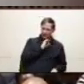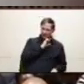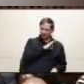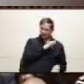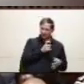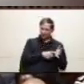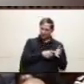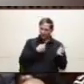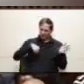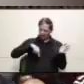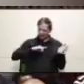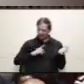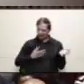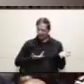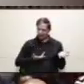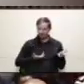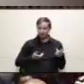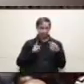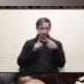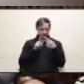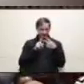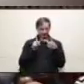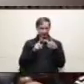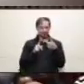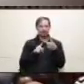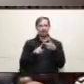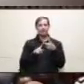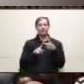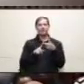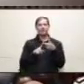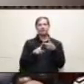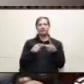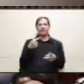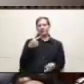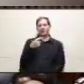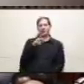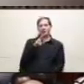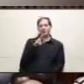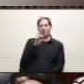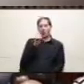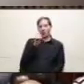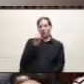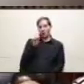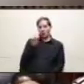We have also indicated that out of the gross debt that we have,